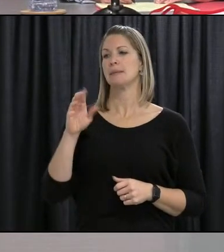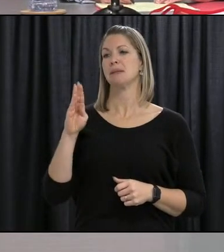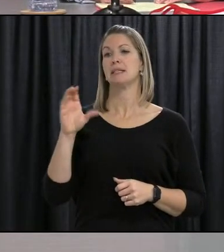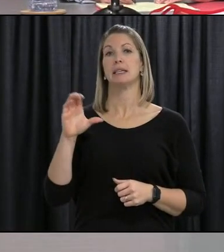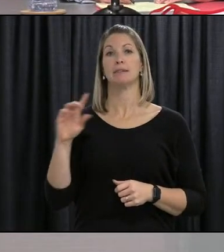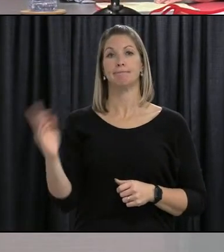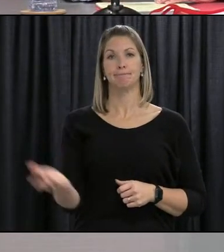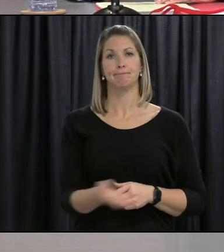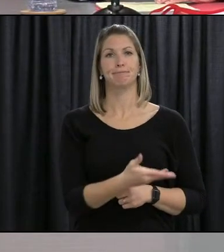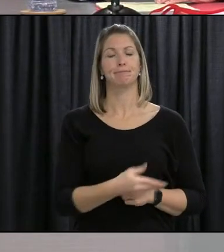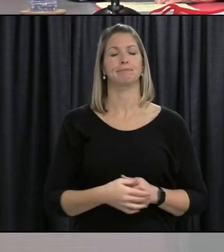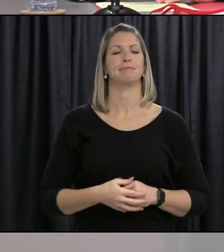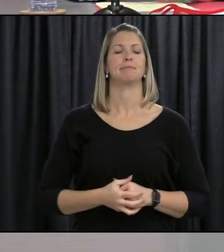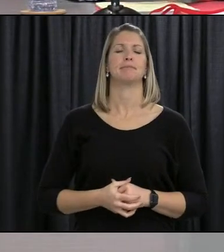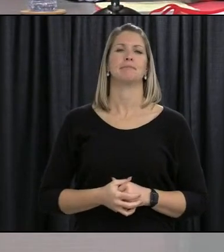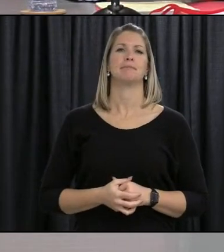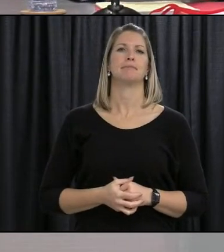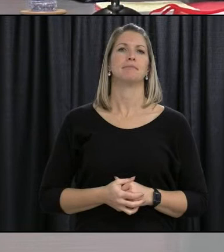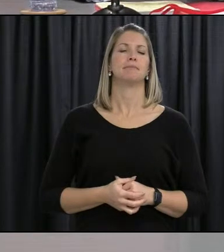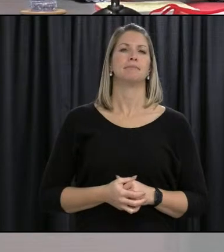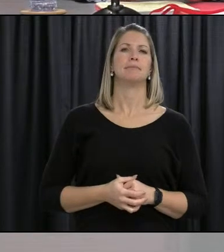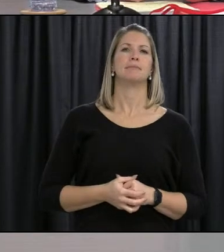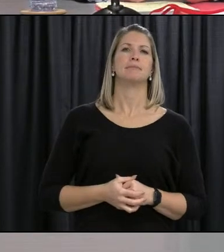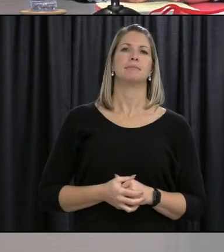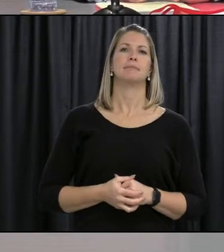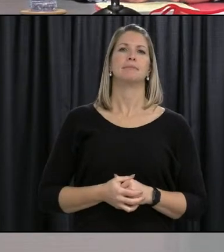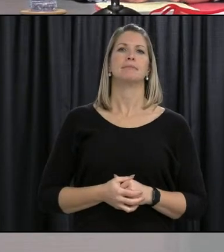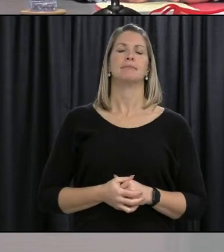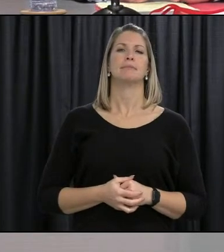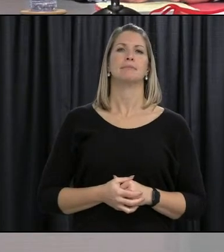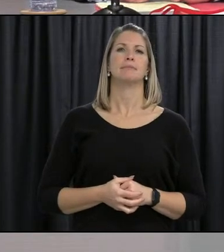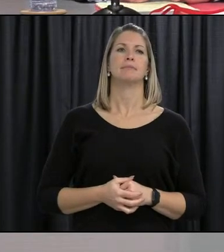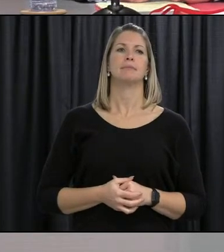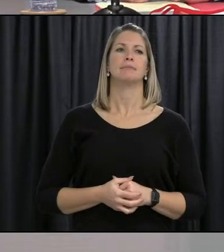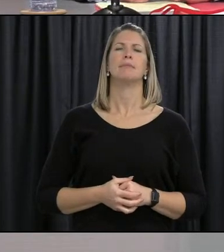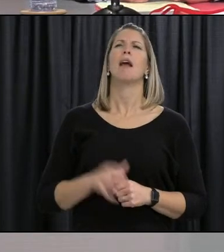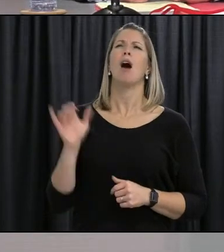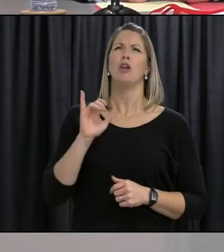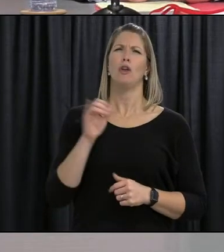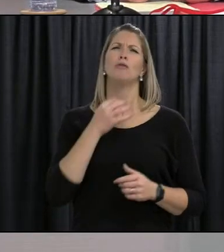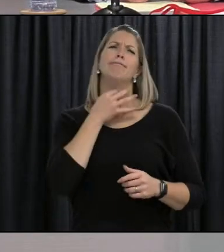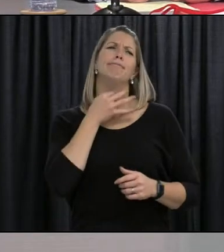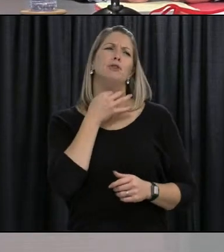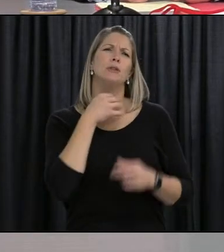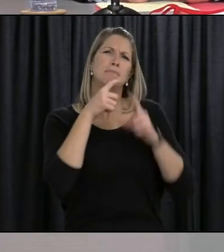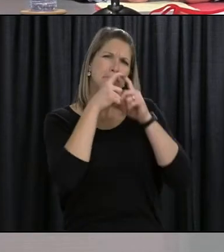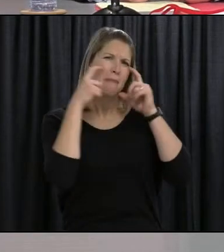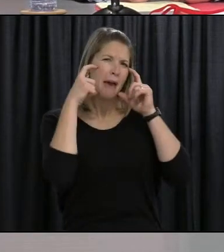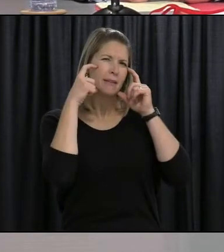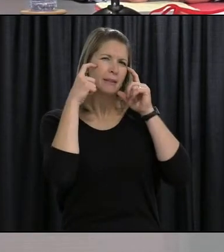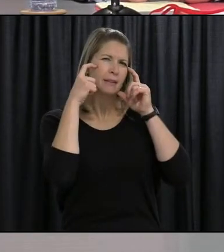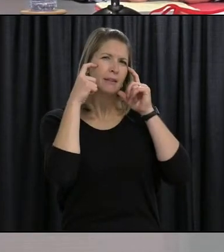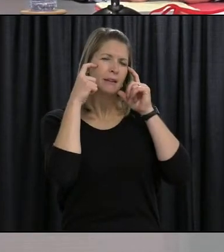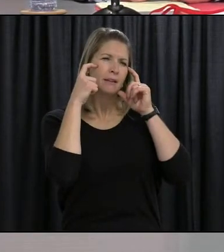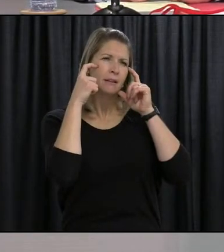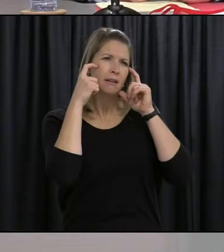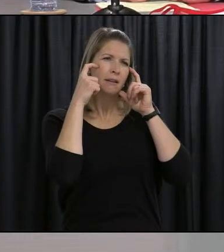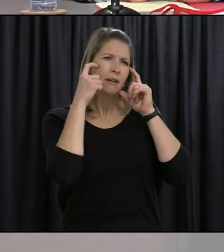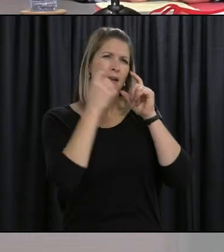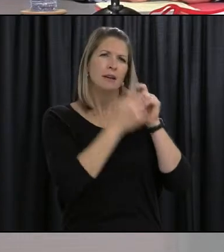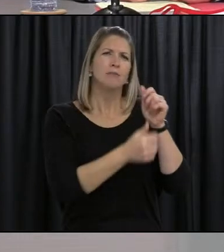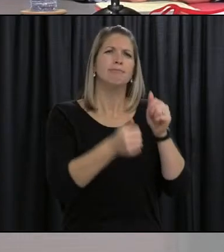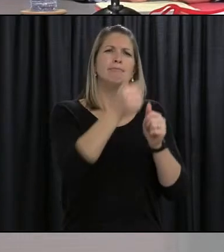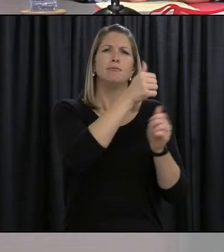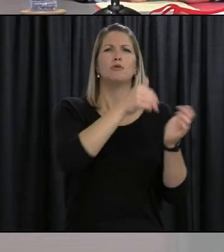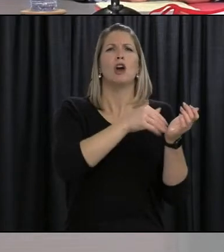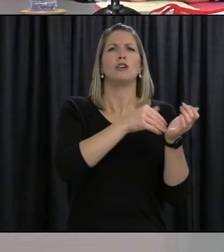News. Please go ahead. I also want to ask about the mask situation because it seems like Dr. Theresa Tam